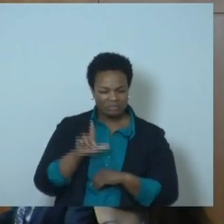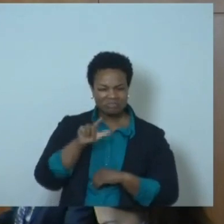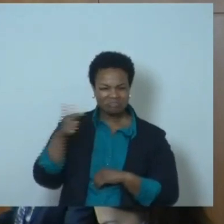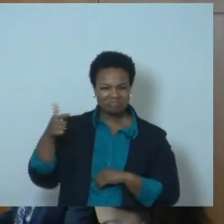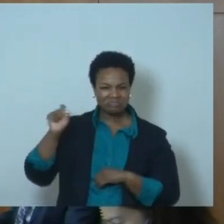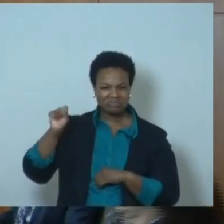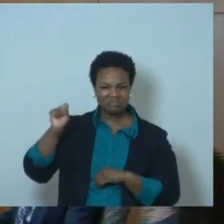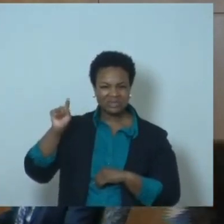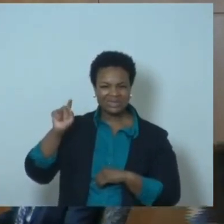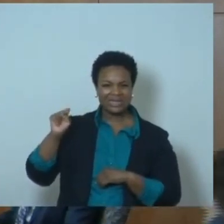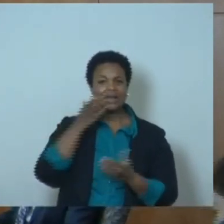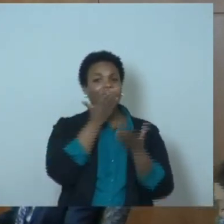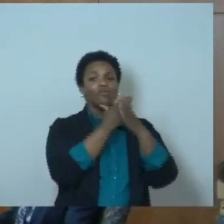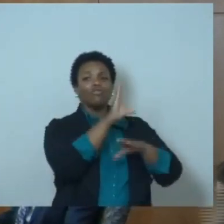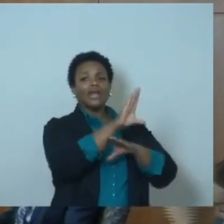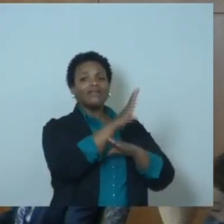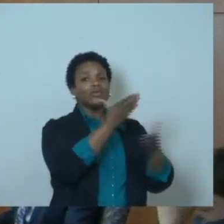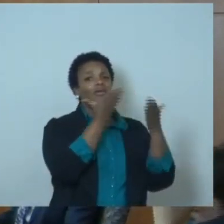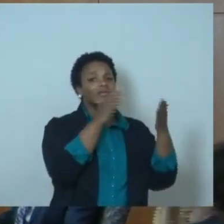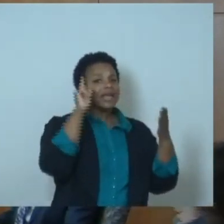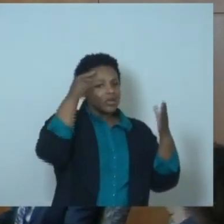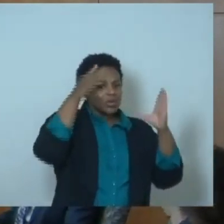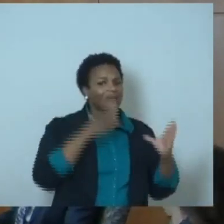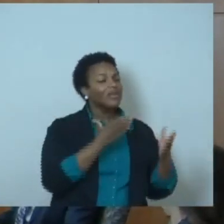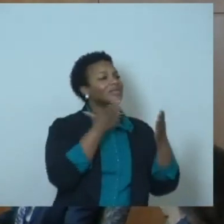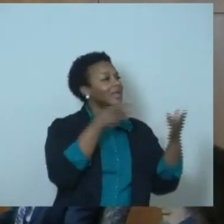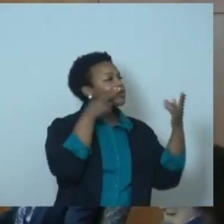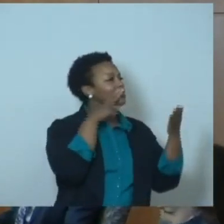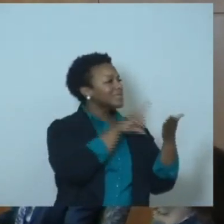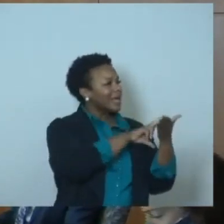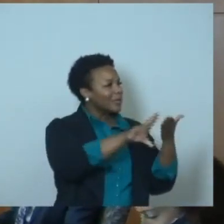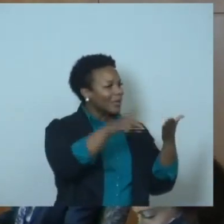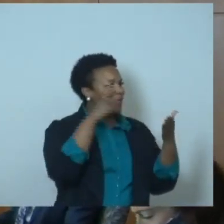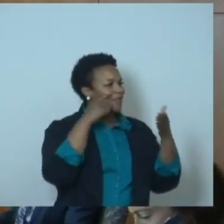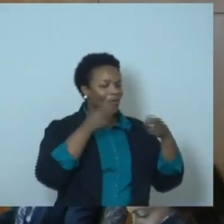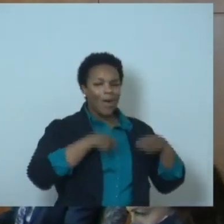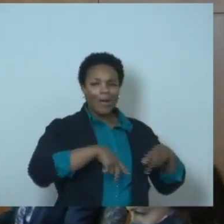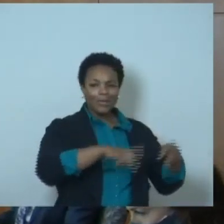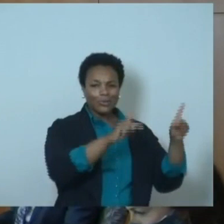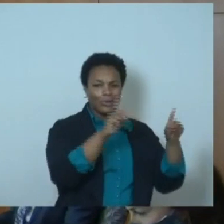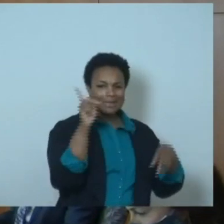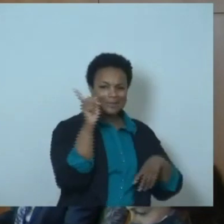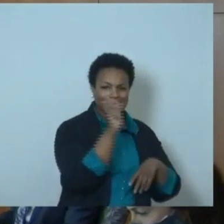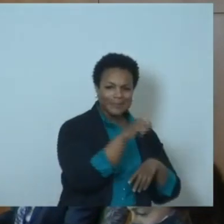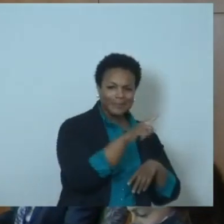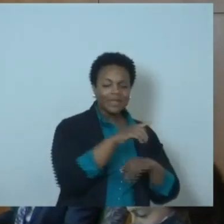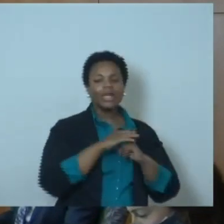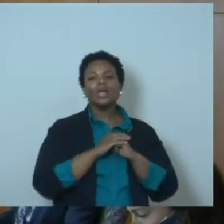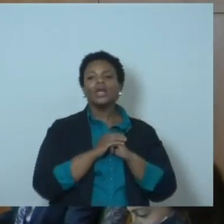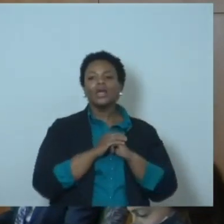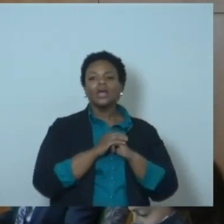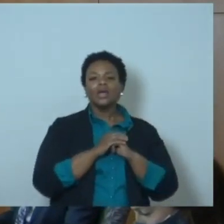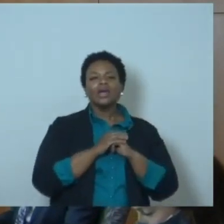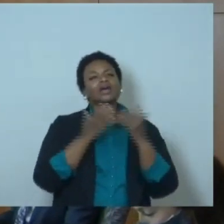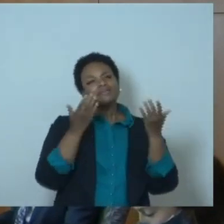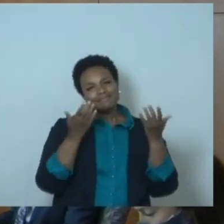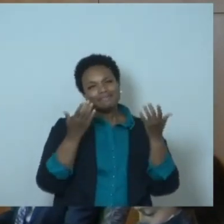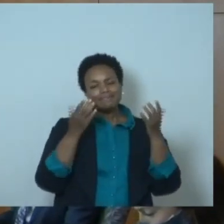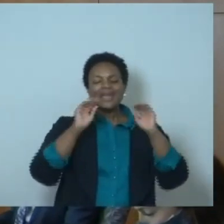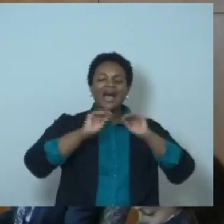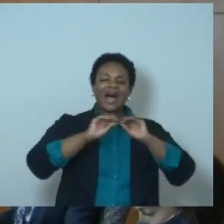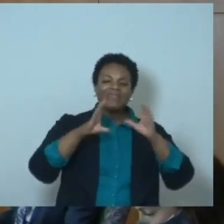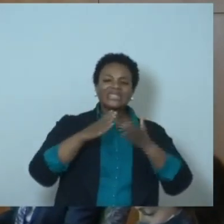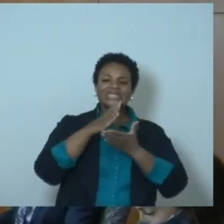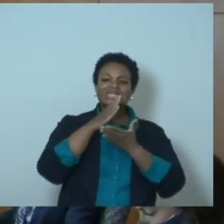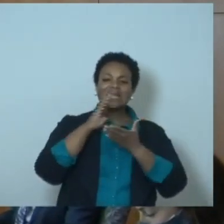Yeah, good afternoon. Thank you, Governor and Secretaries, for the opportunity. Obviously, there's some trouble spots that you've talked about, Otero